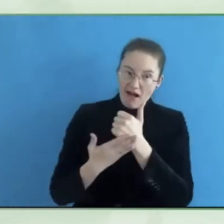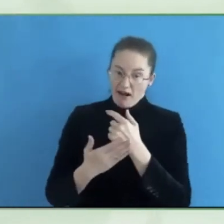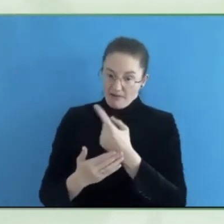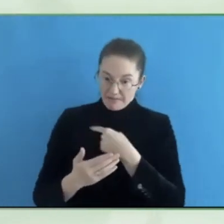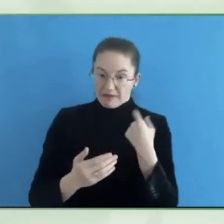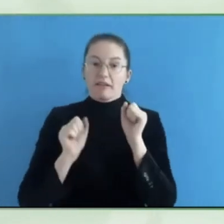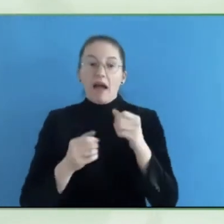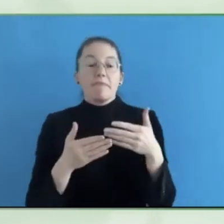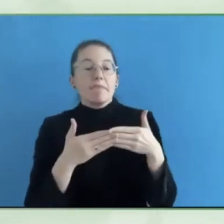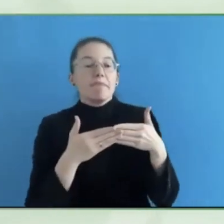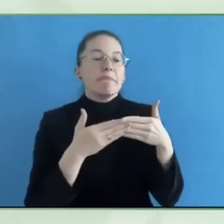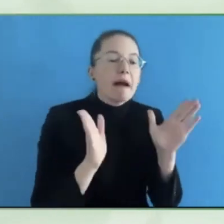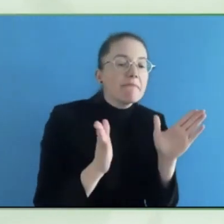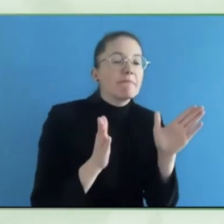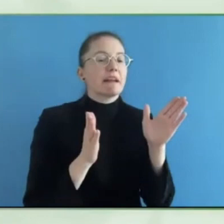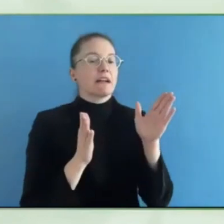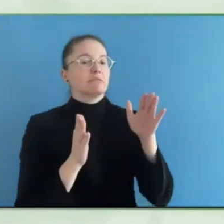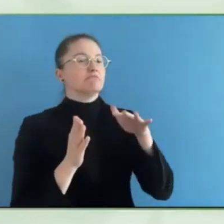Thank you.